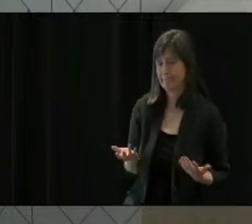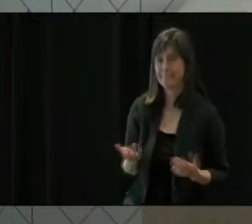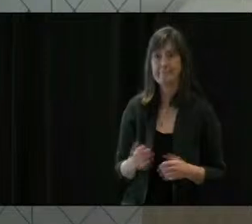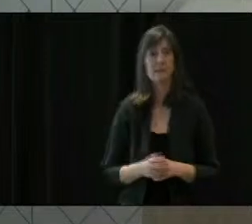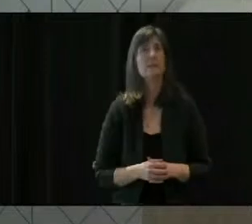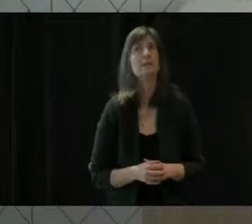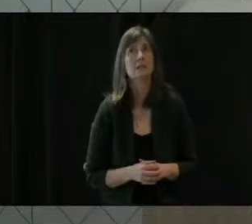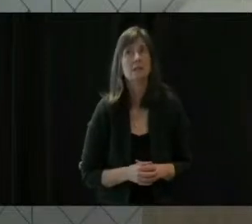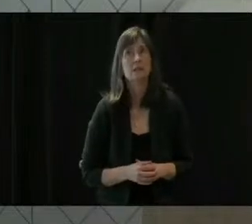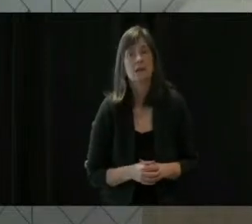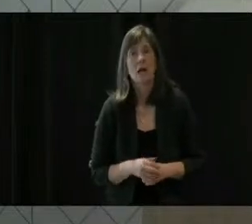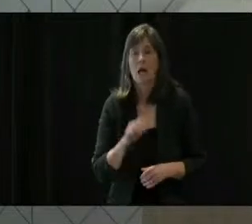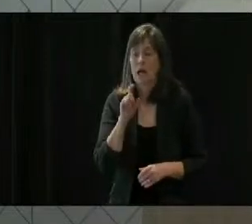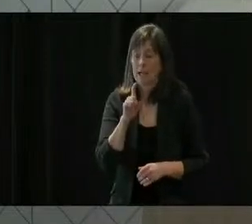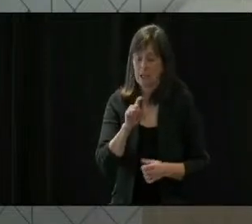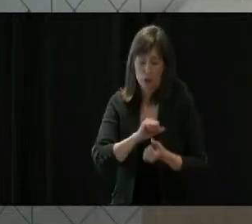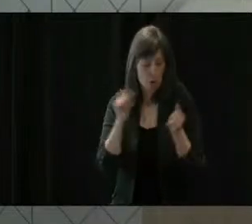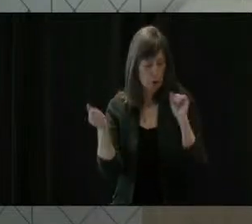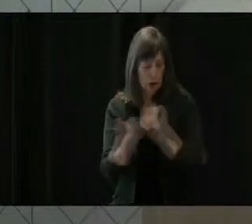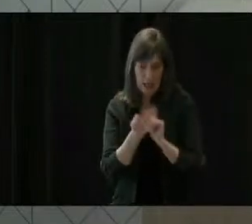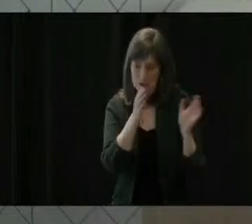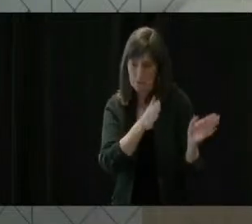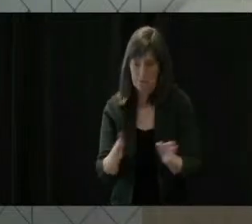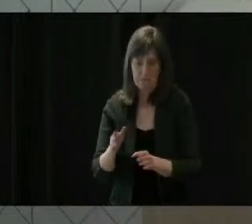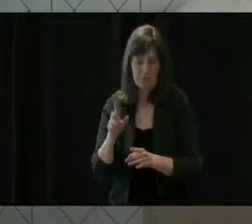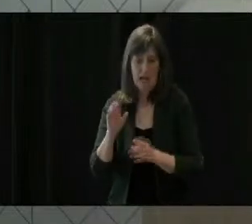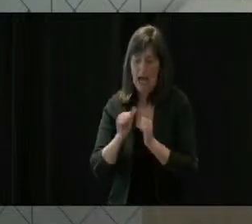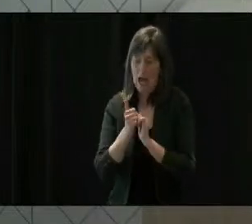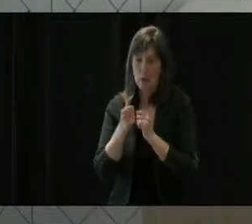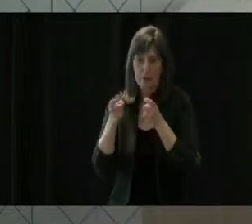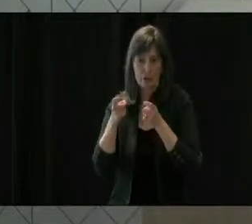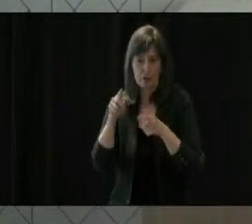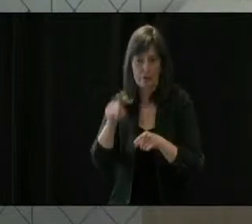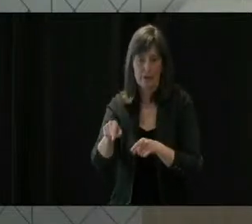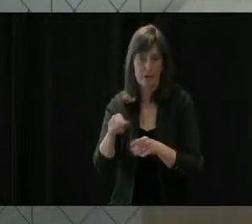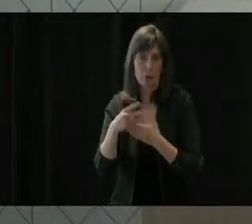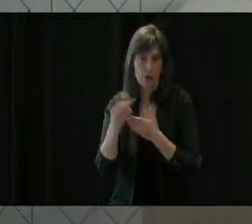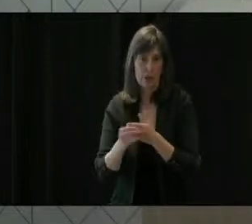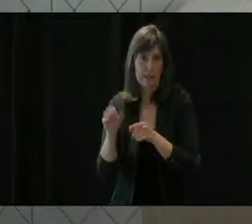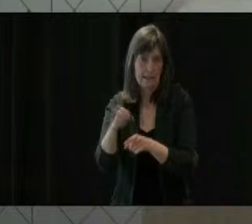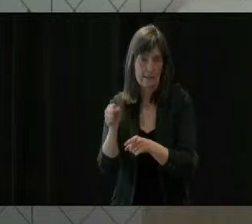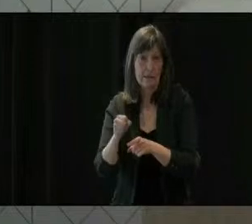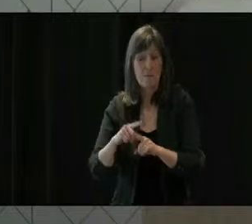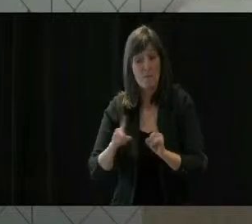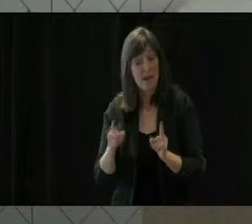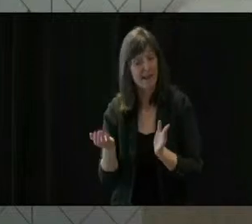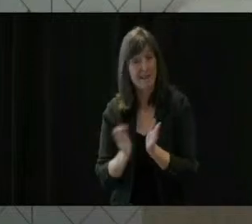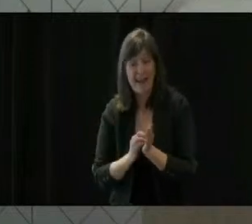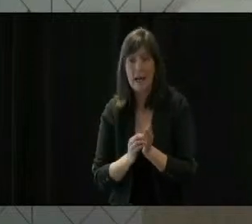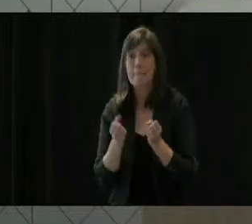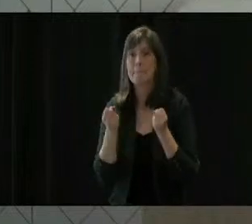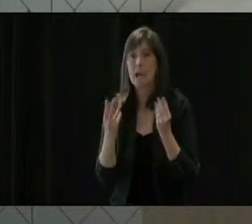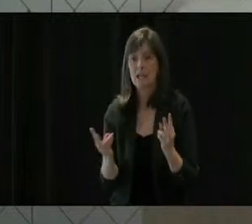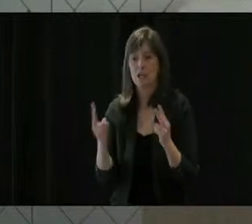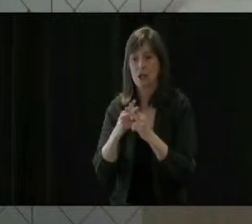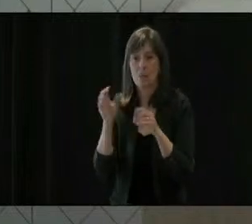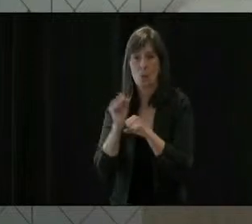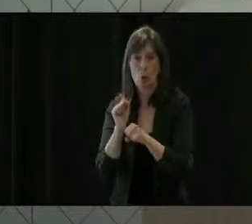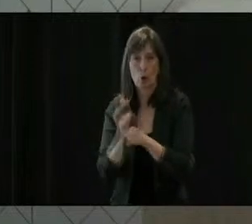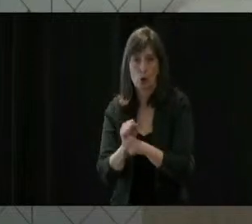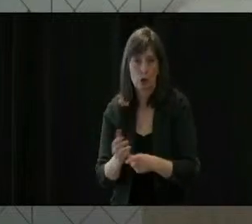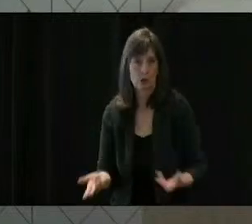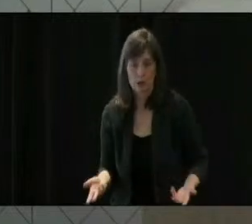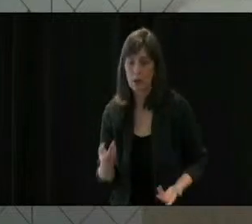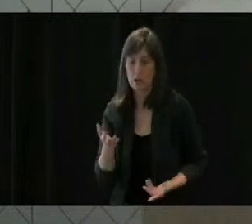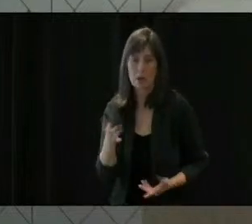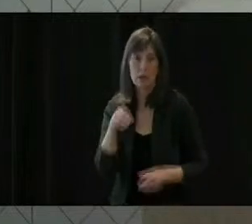a big reorganization. There's no question about it. But, there's a lot of duplication of assets, and we think